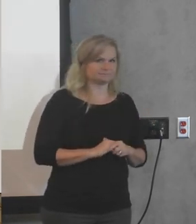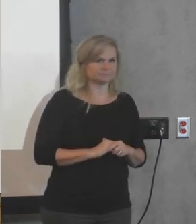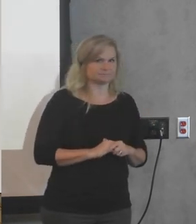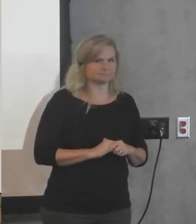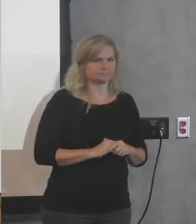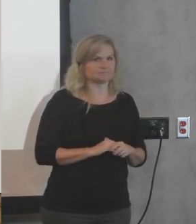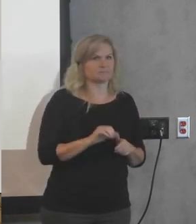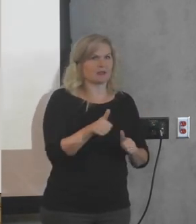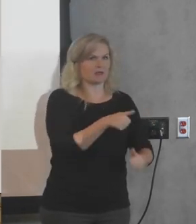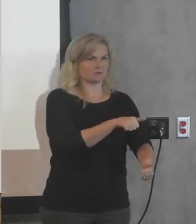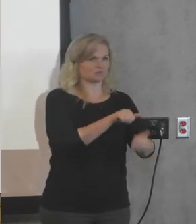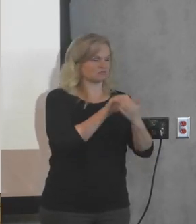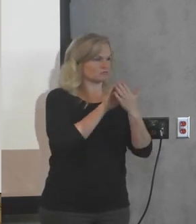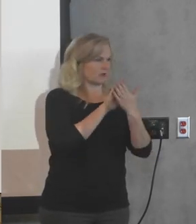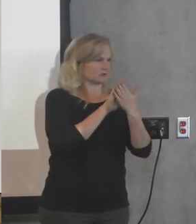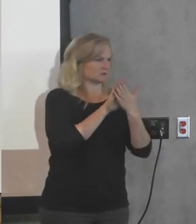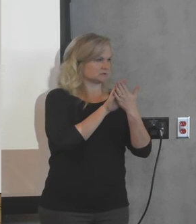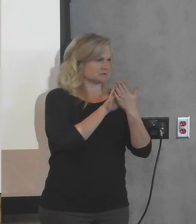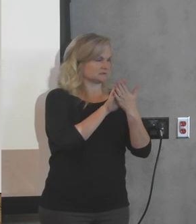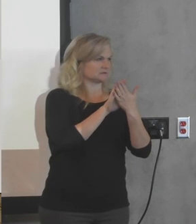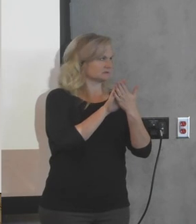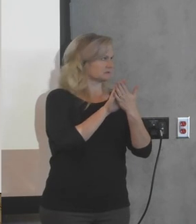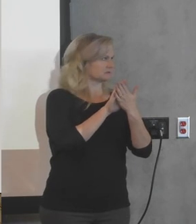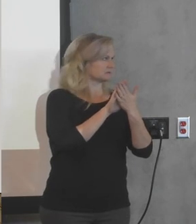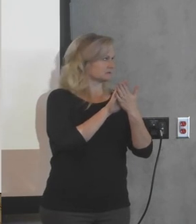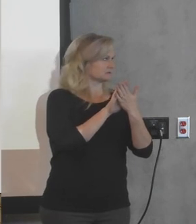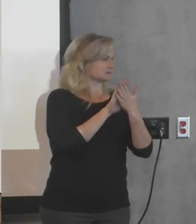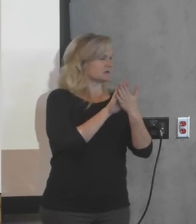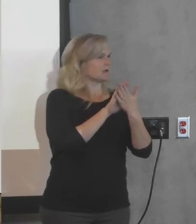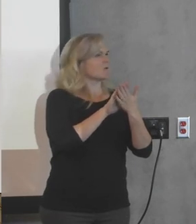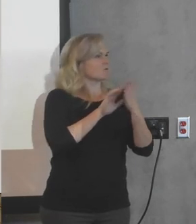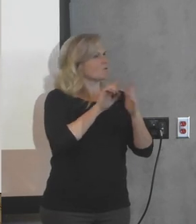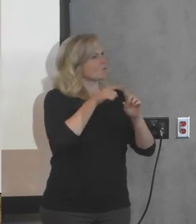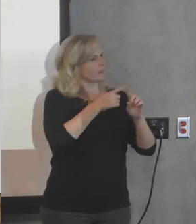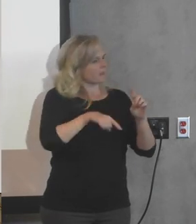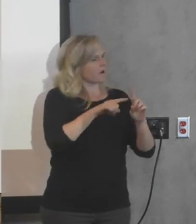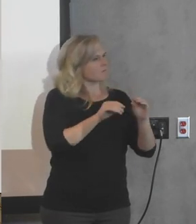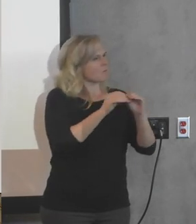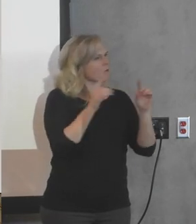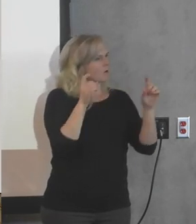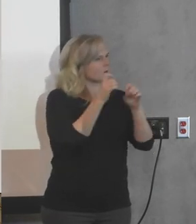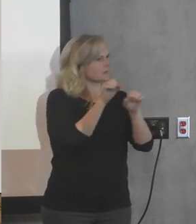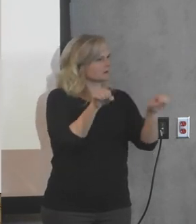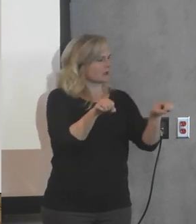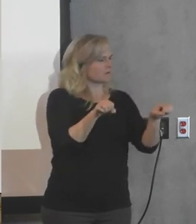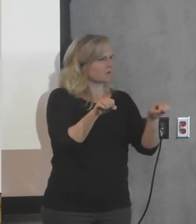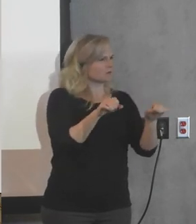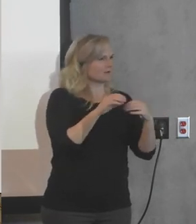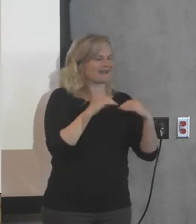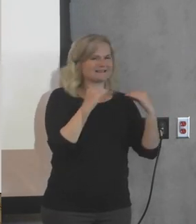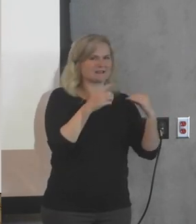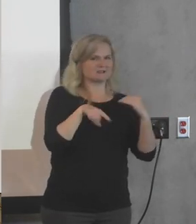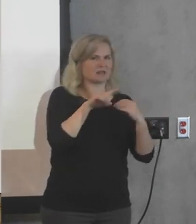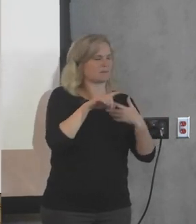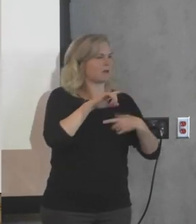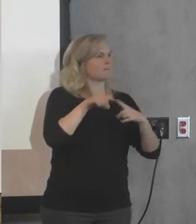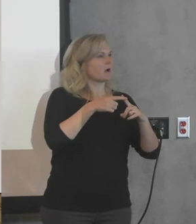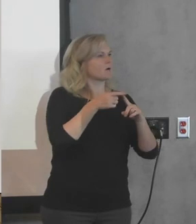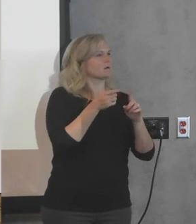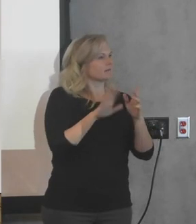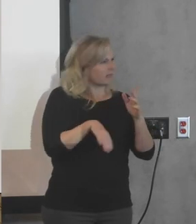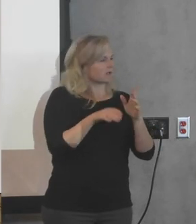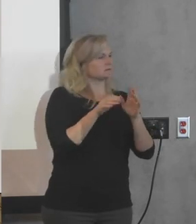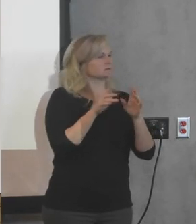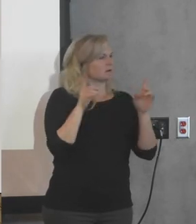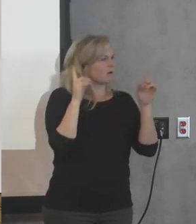Other strategies for when they're getting a little bit more complex is to teach them how to make complex sentences